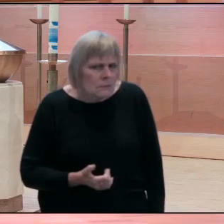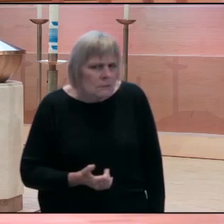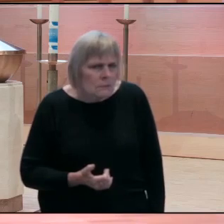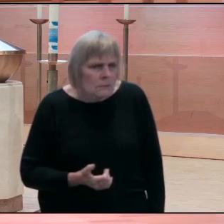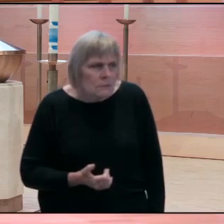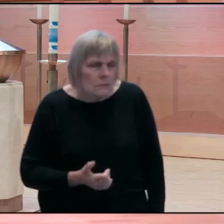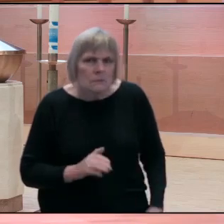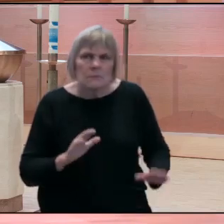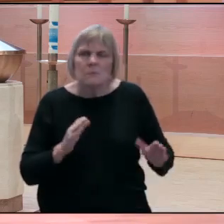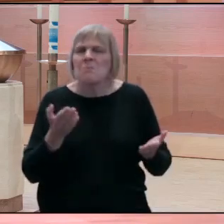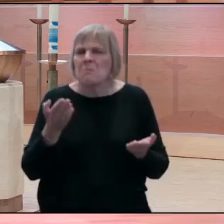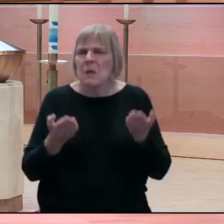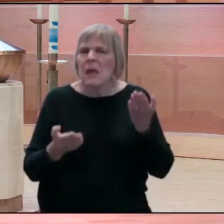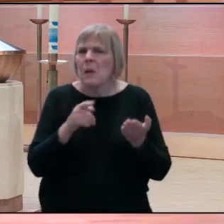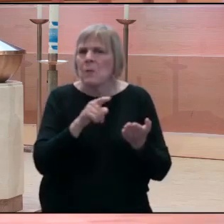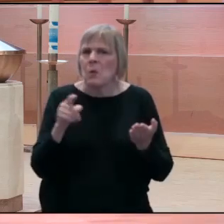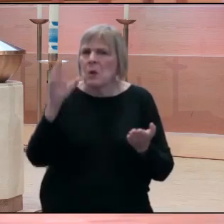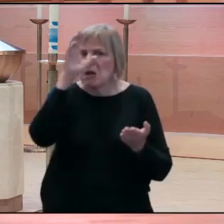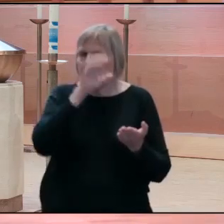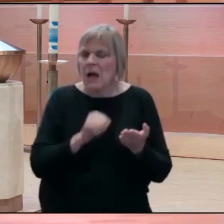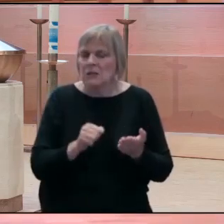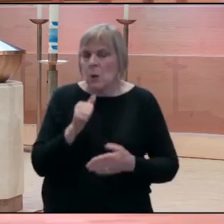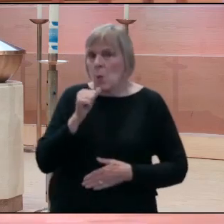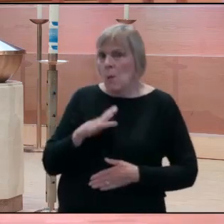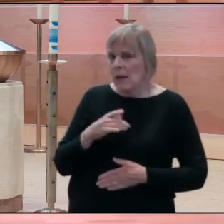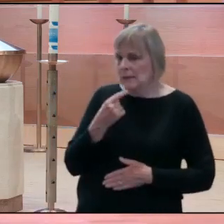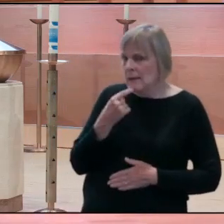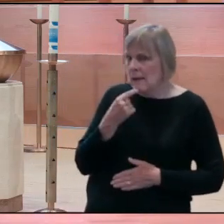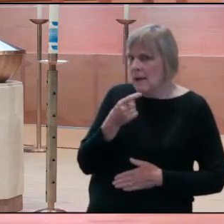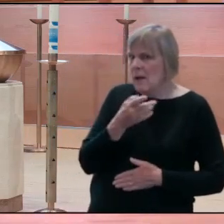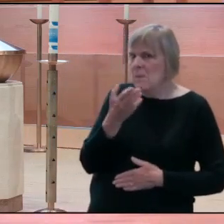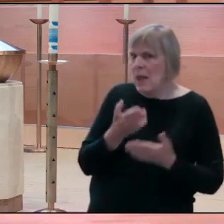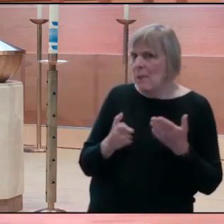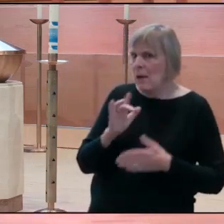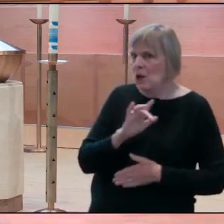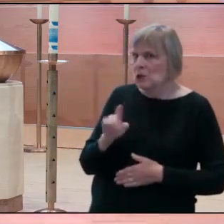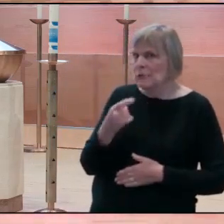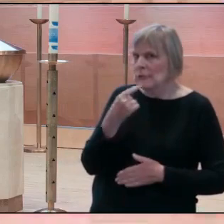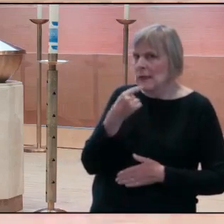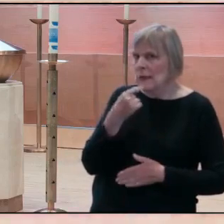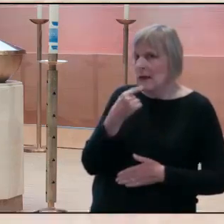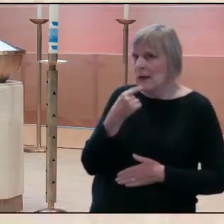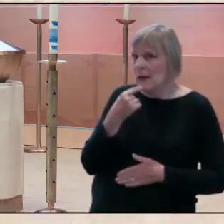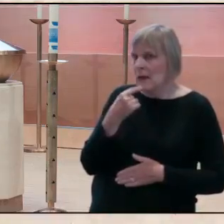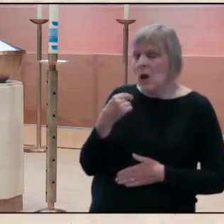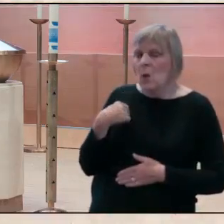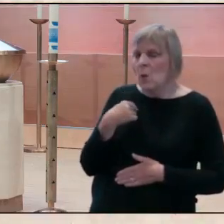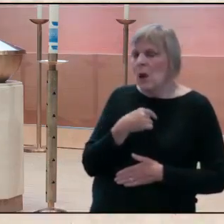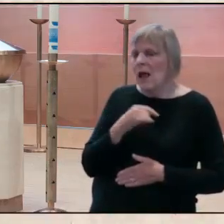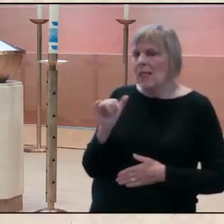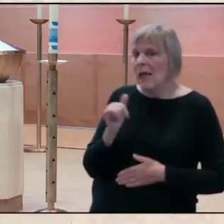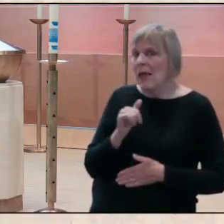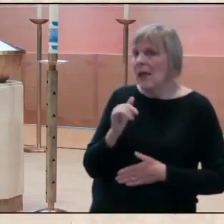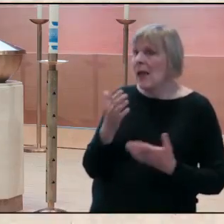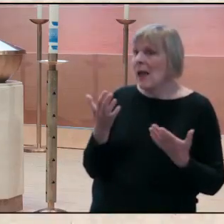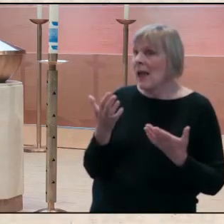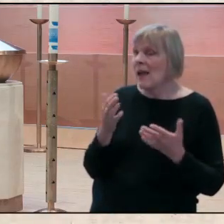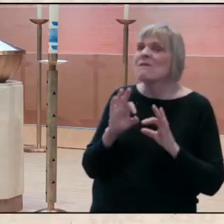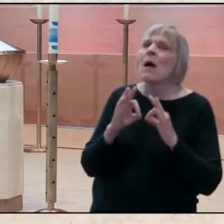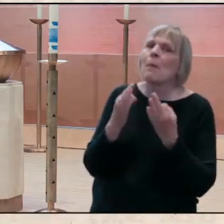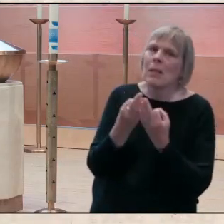And I bet you might be able to guess what she said. Let's see if you can fill in the blank here. She said, "We are like a